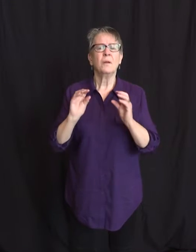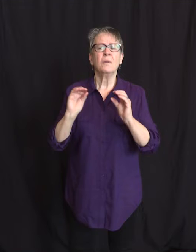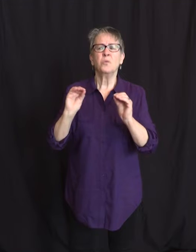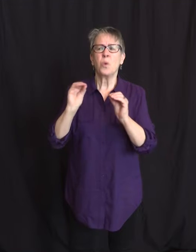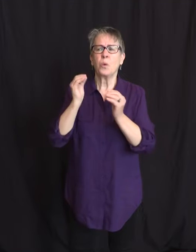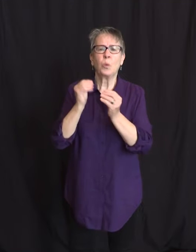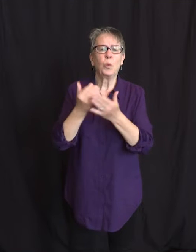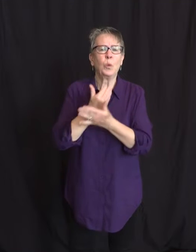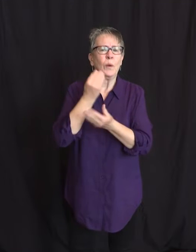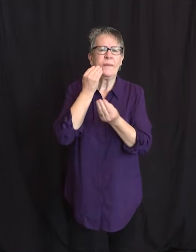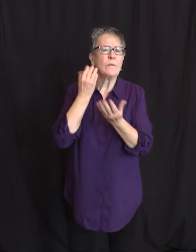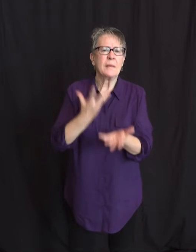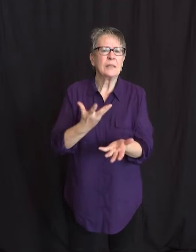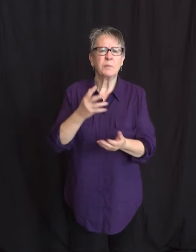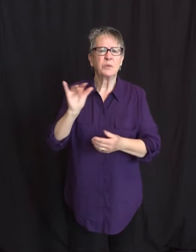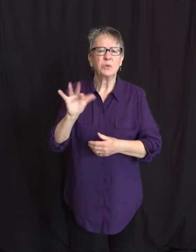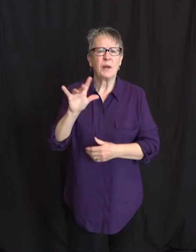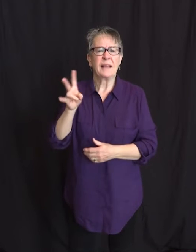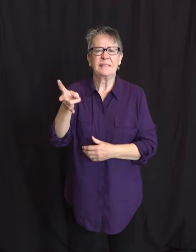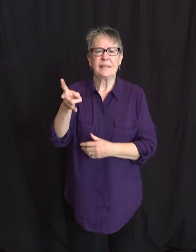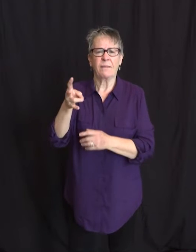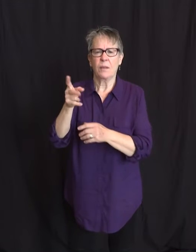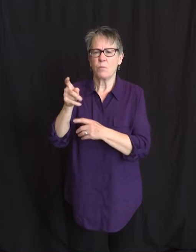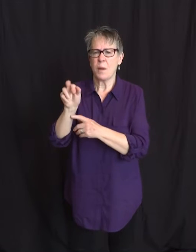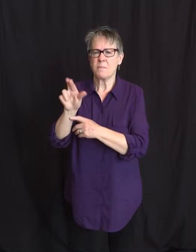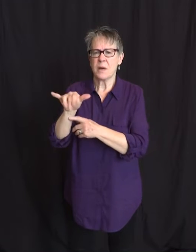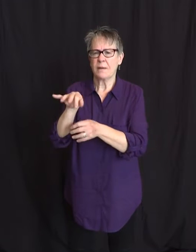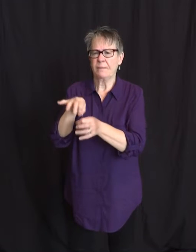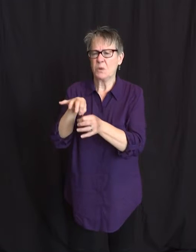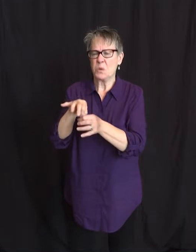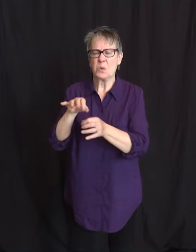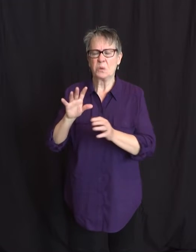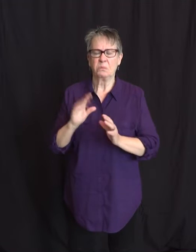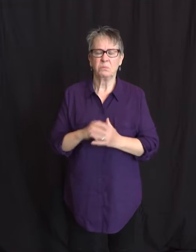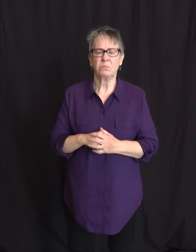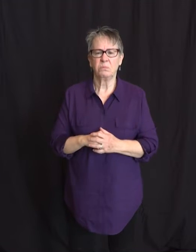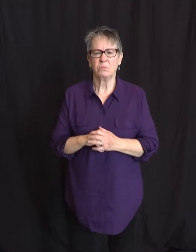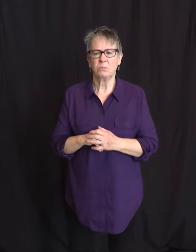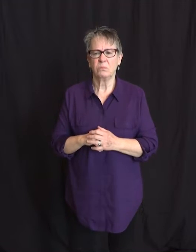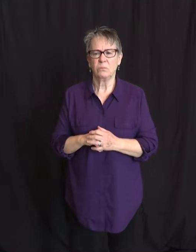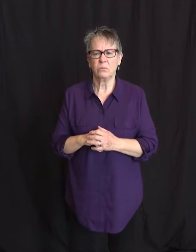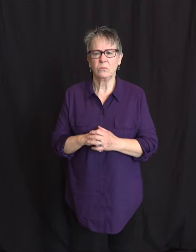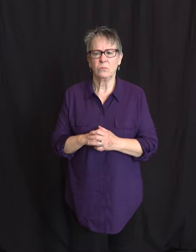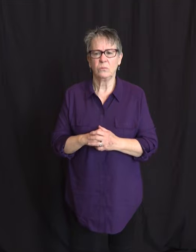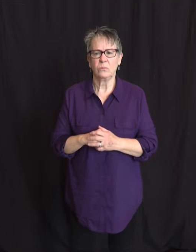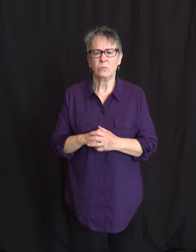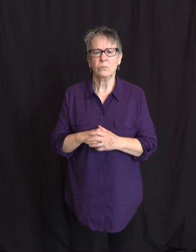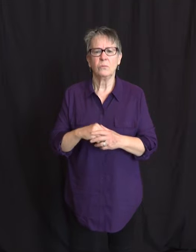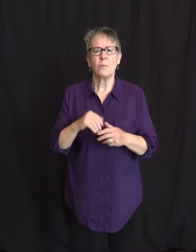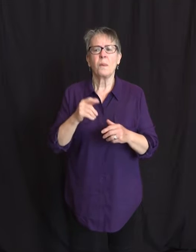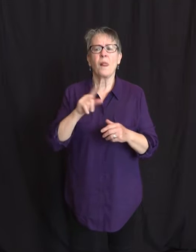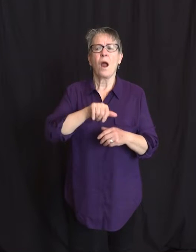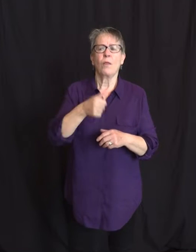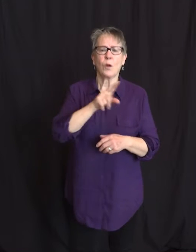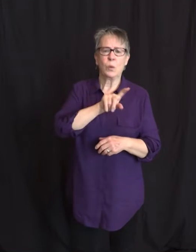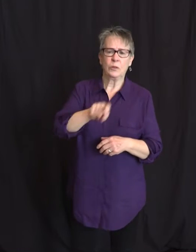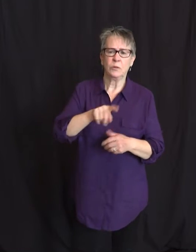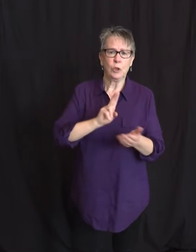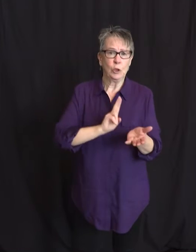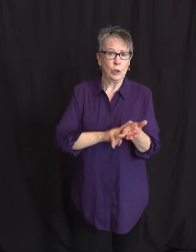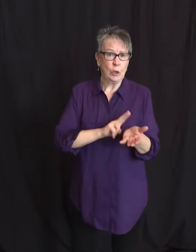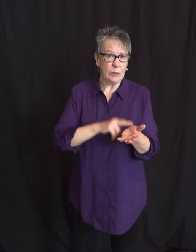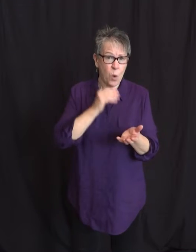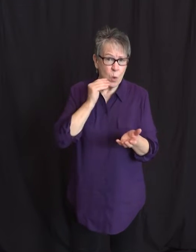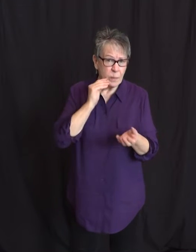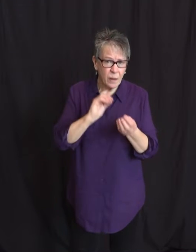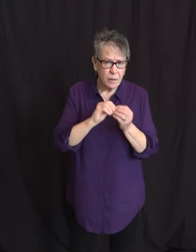Hi, I was curious, the long-term care facility numbers, I know there had been a reconciliation going on with those. Do those that